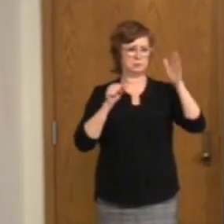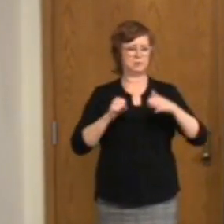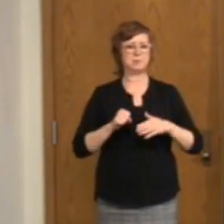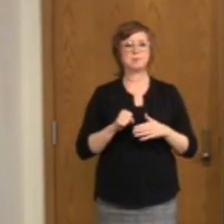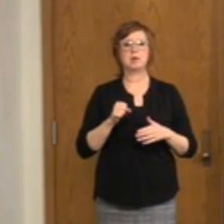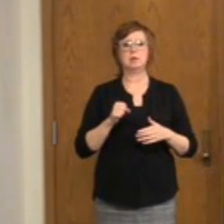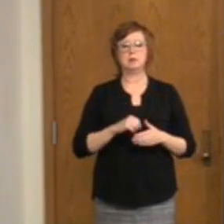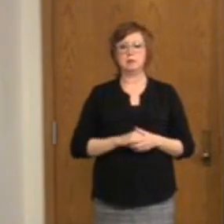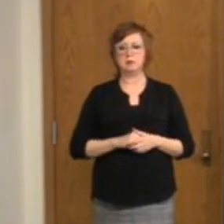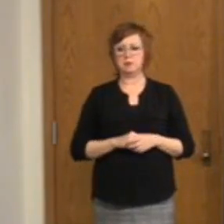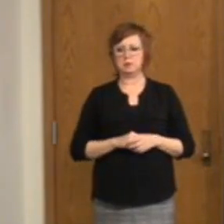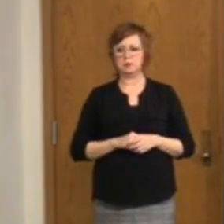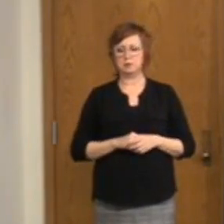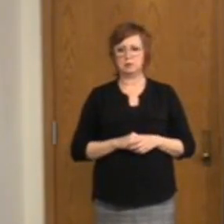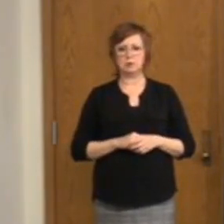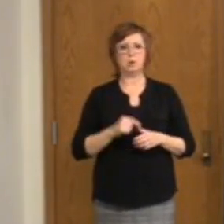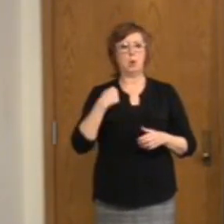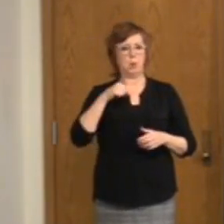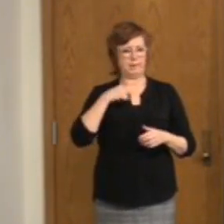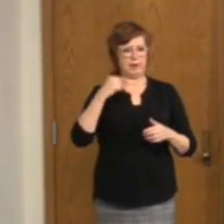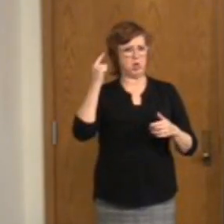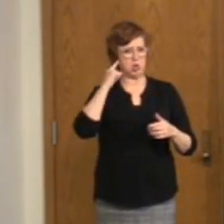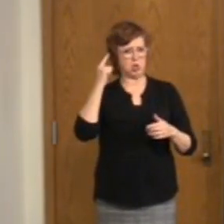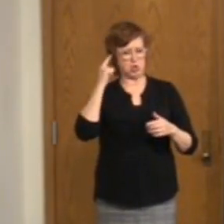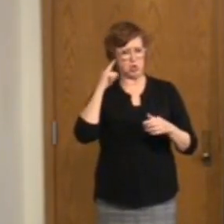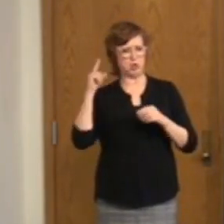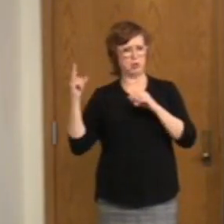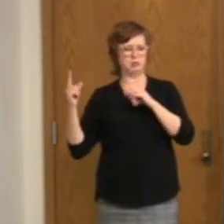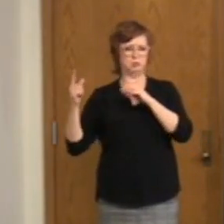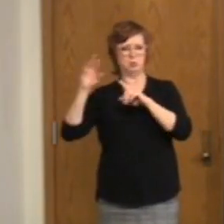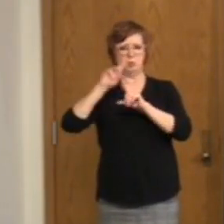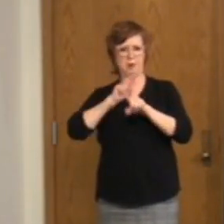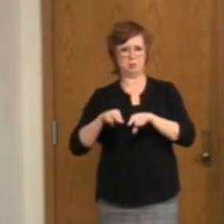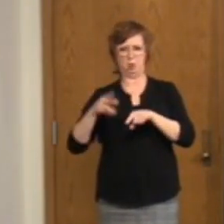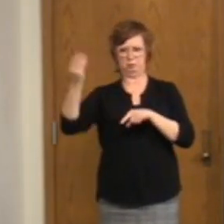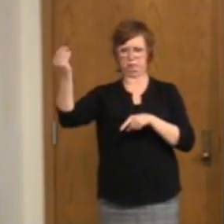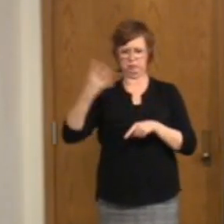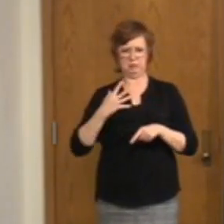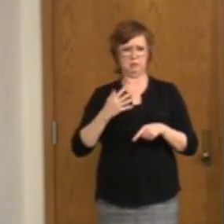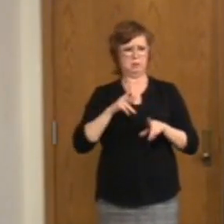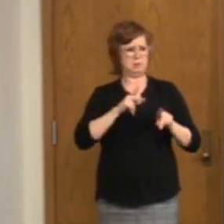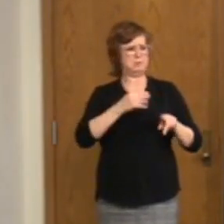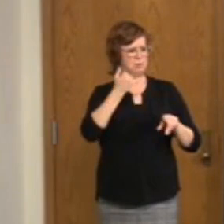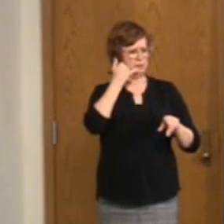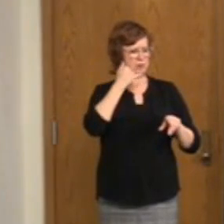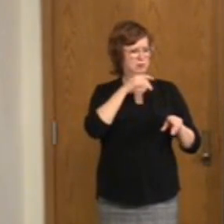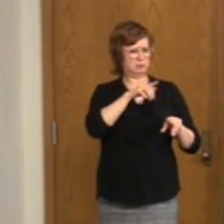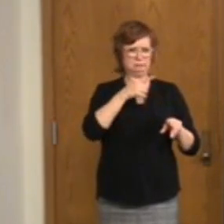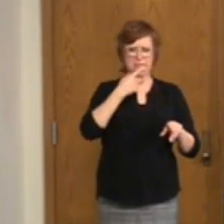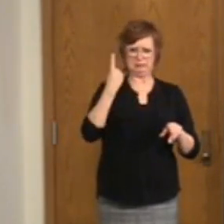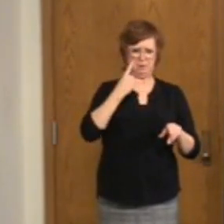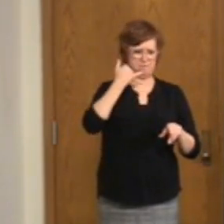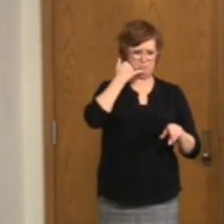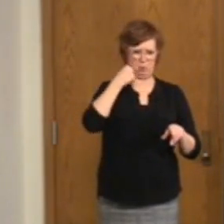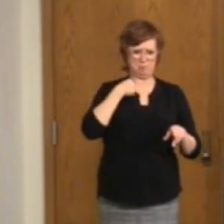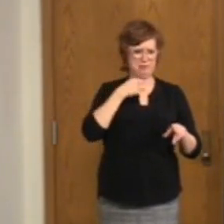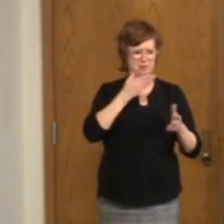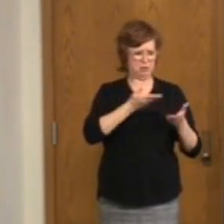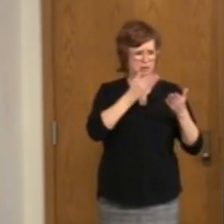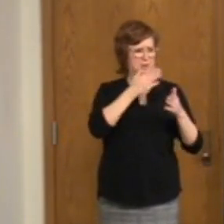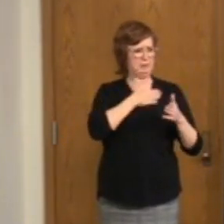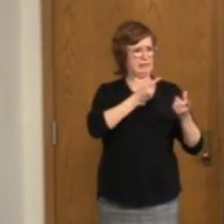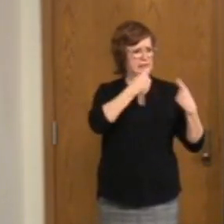we've received some reports that some people have been getting calls, say in the middle of the night, to be being offered an